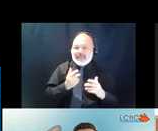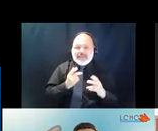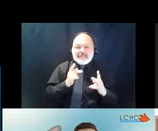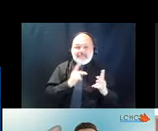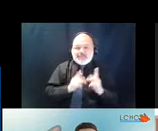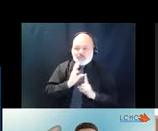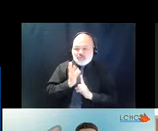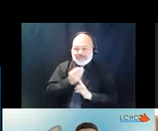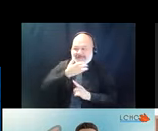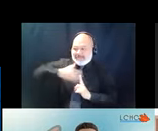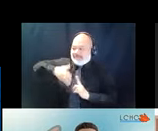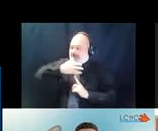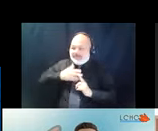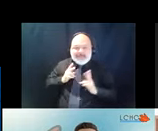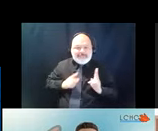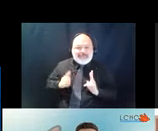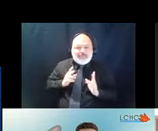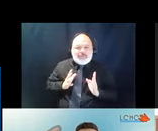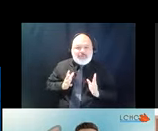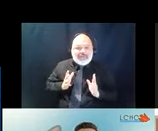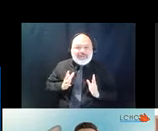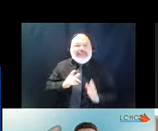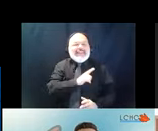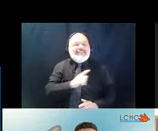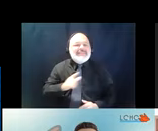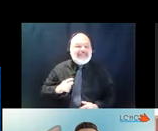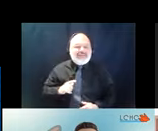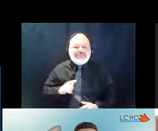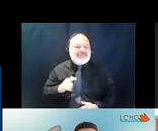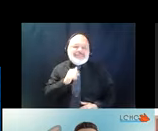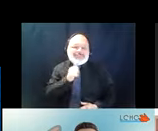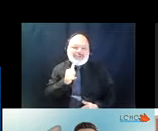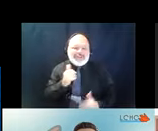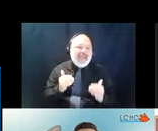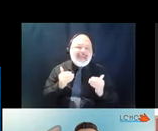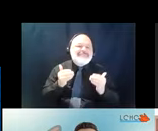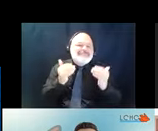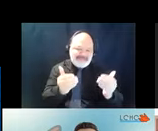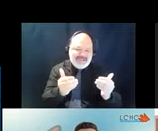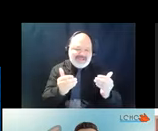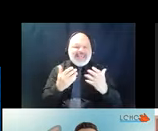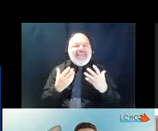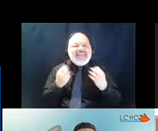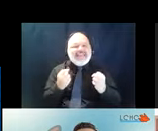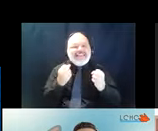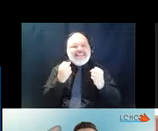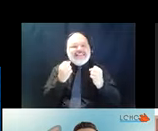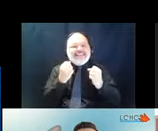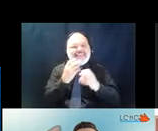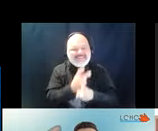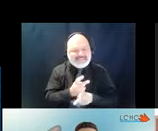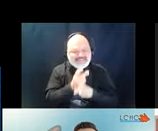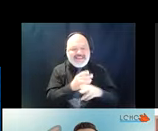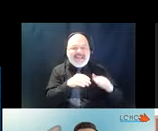cultural environment in which our legislators haven't necessarily advanced healthcare access for low-income